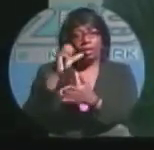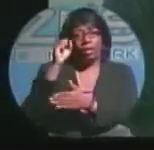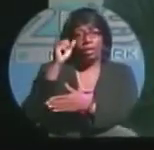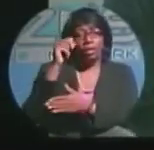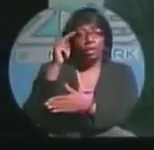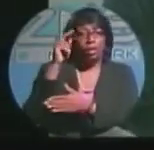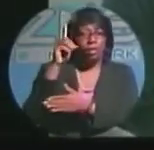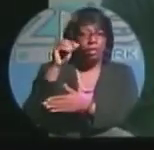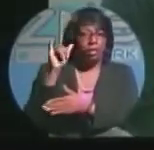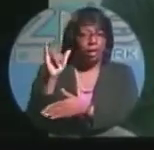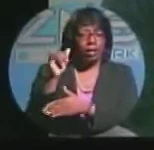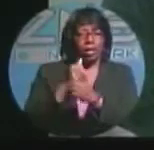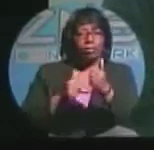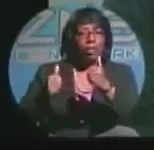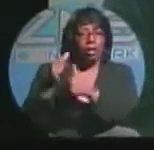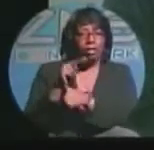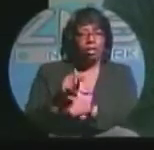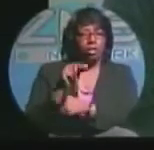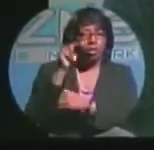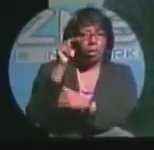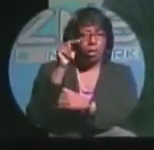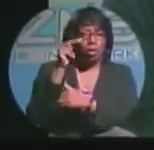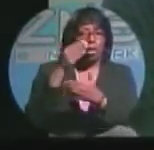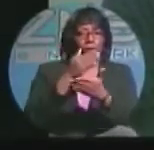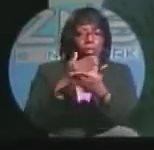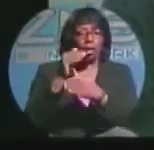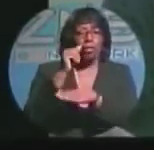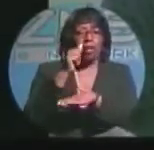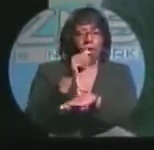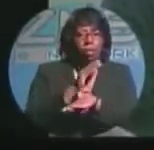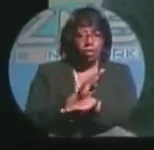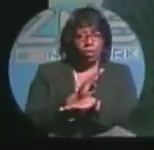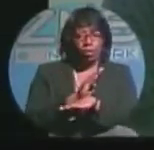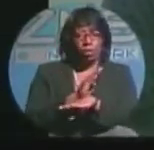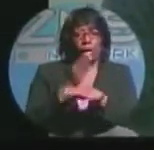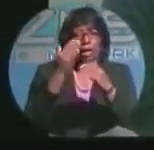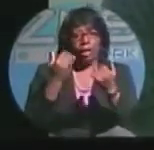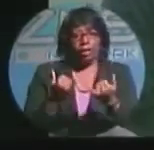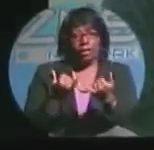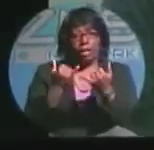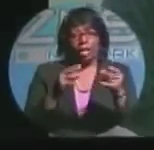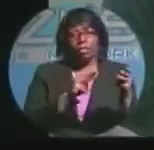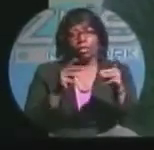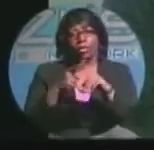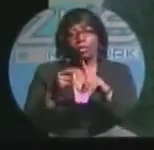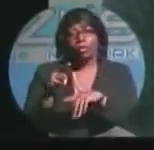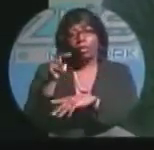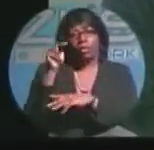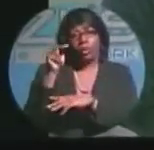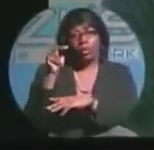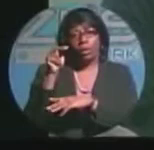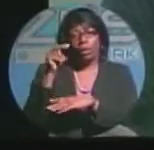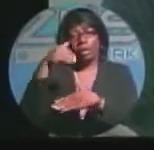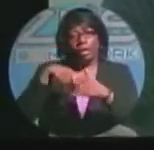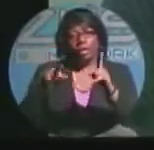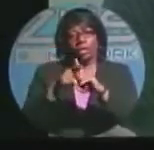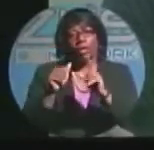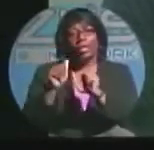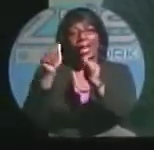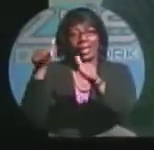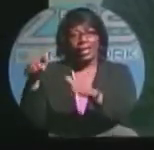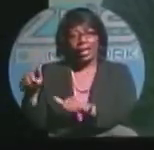now past the northern tip of the island of Abaco and is now moving northward into the Atlantic